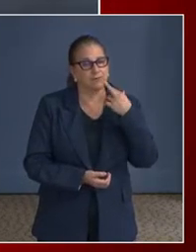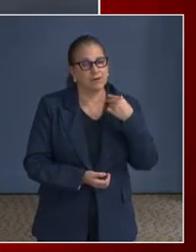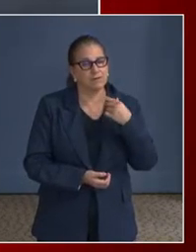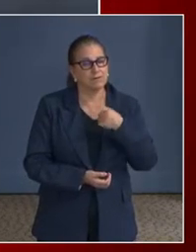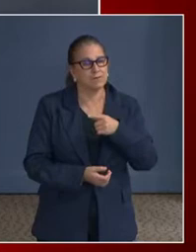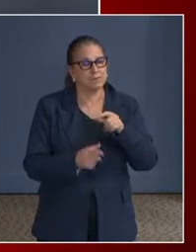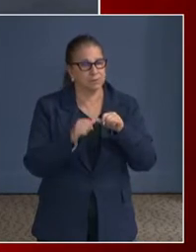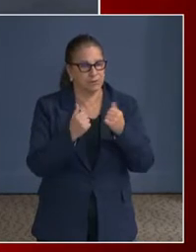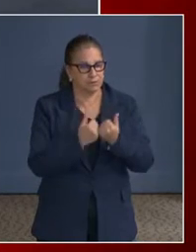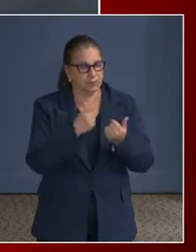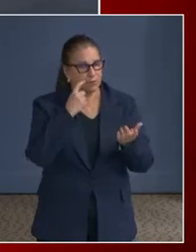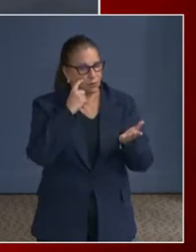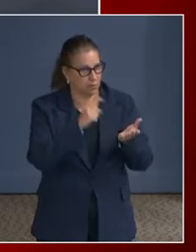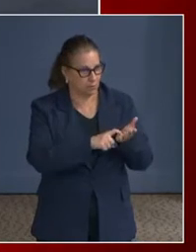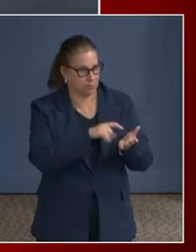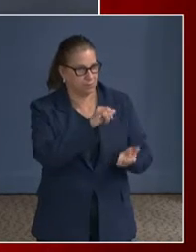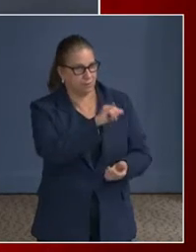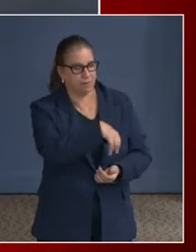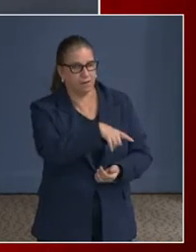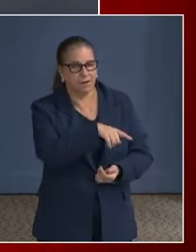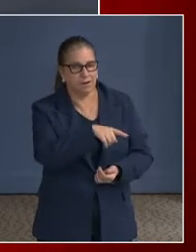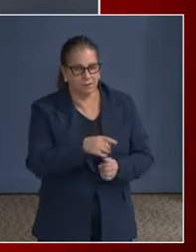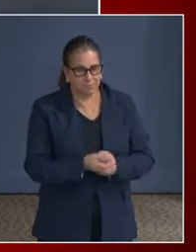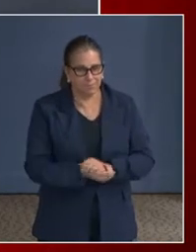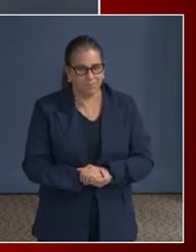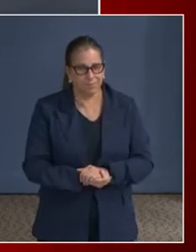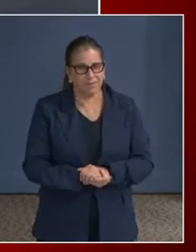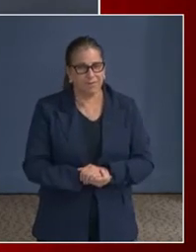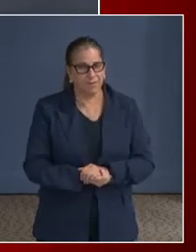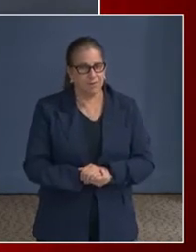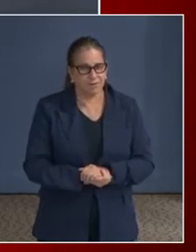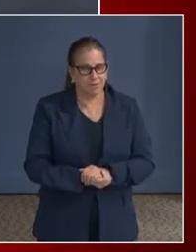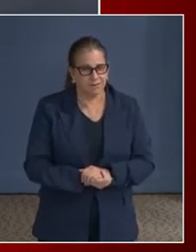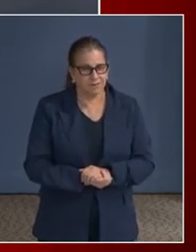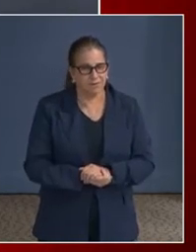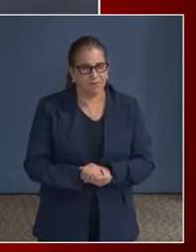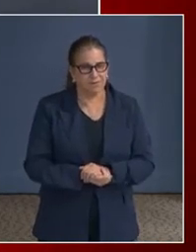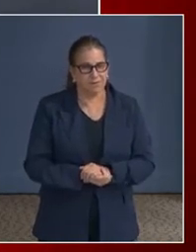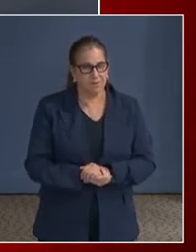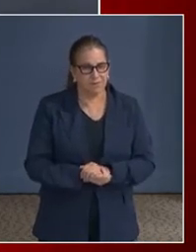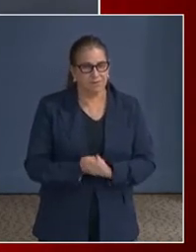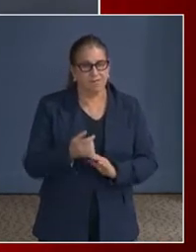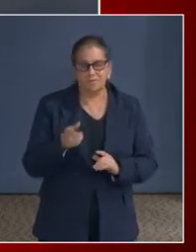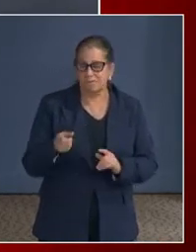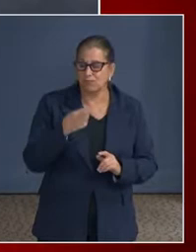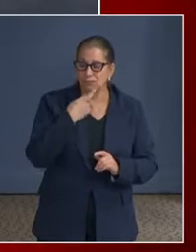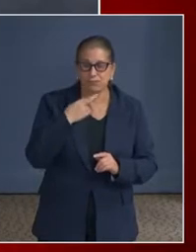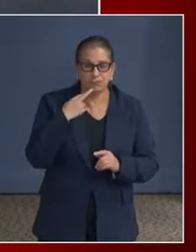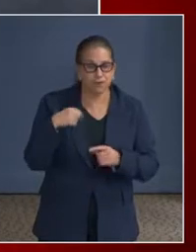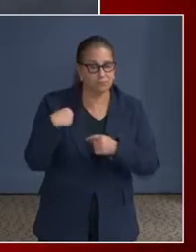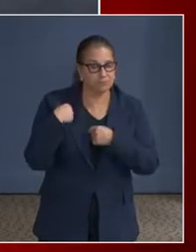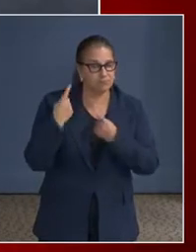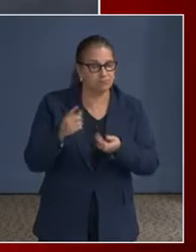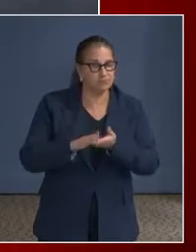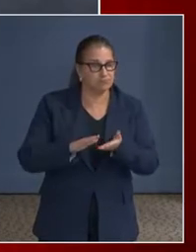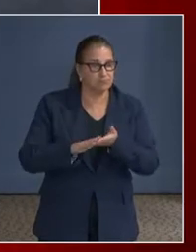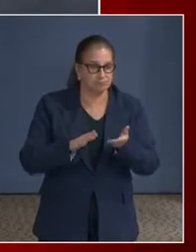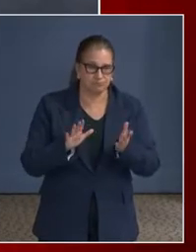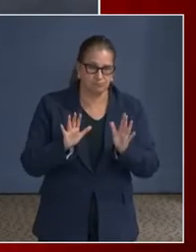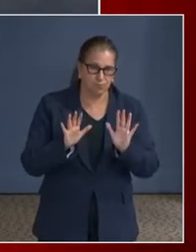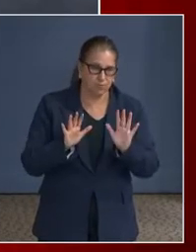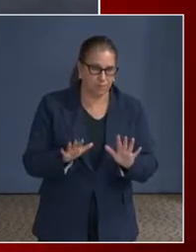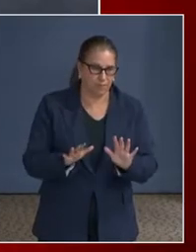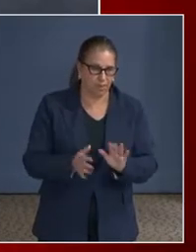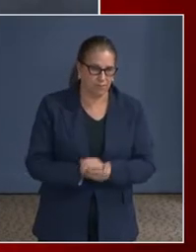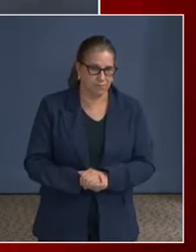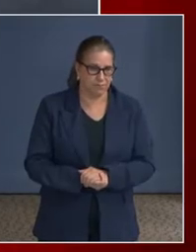operators and restaurants throughout the region. And so how many people are going to be in the building when you have those events? Yeah, so it'd still be